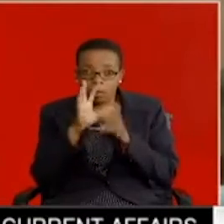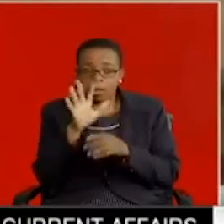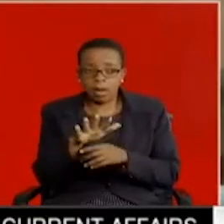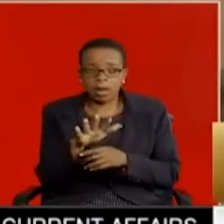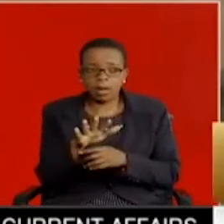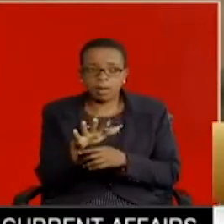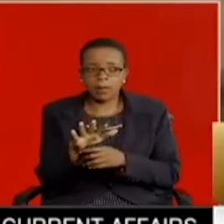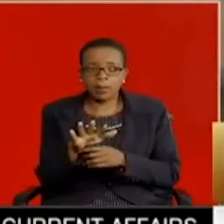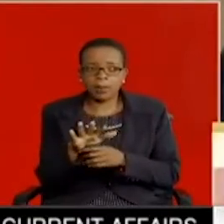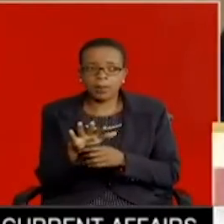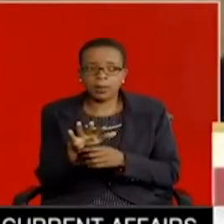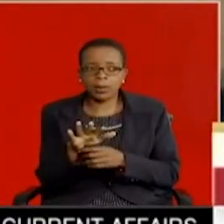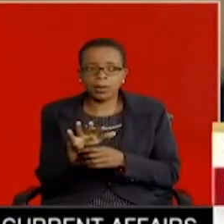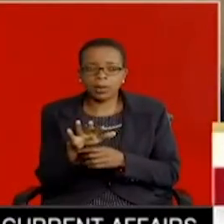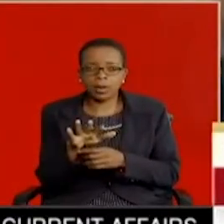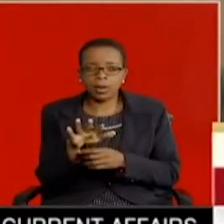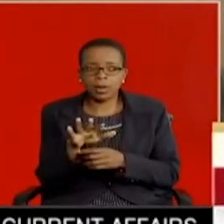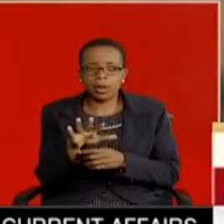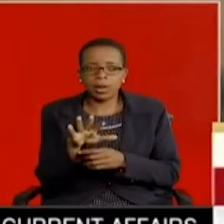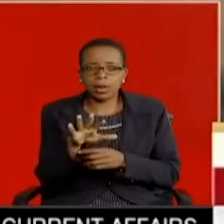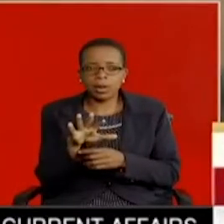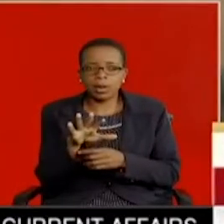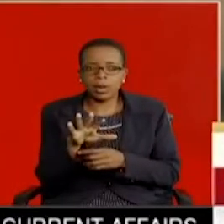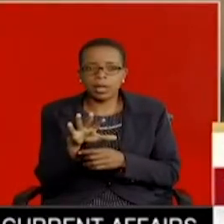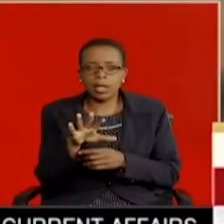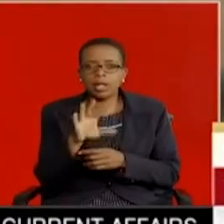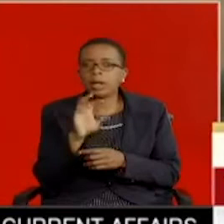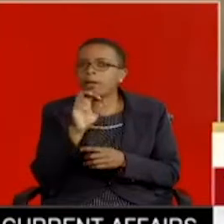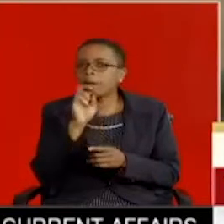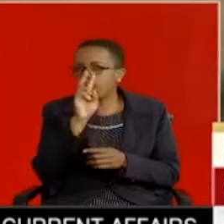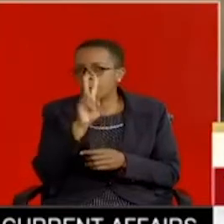normally spelled as Sputnik V.